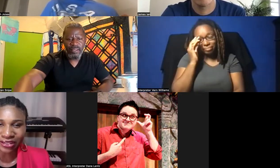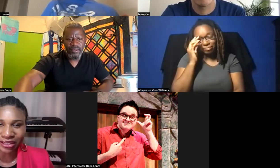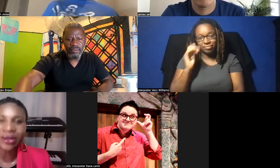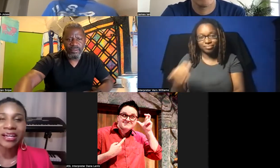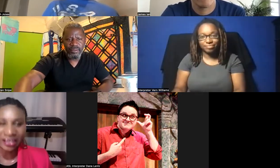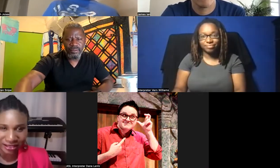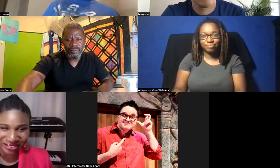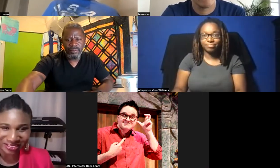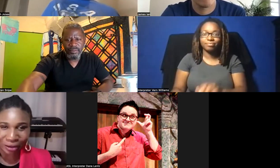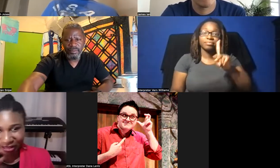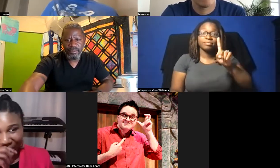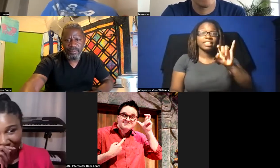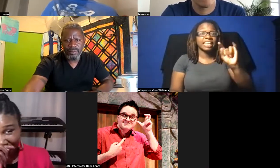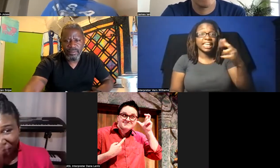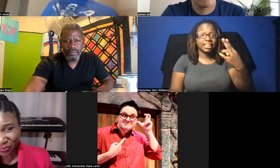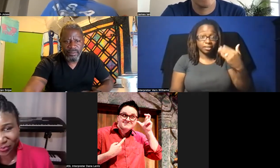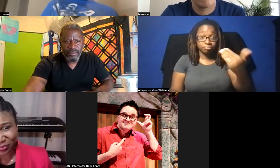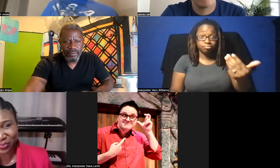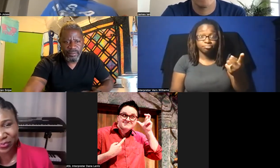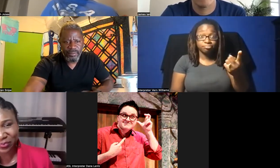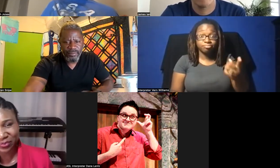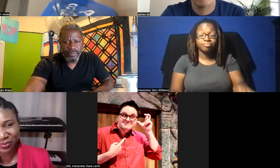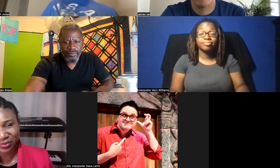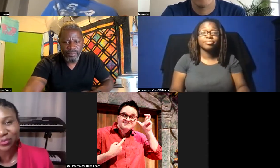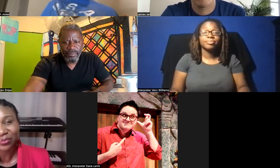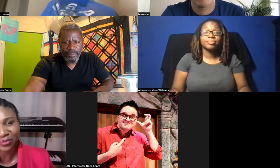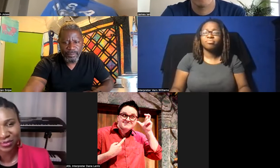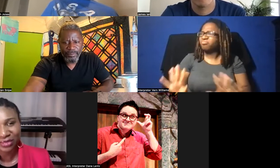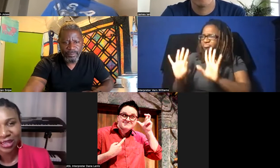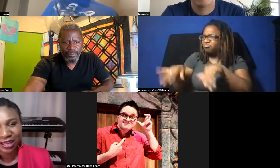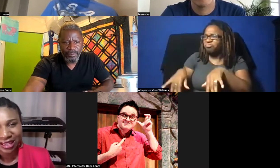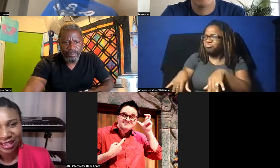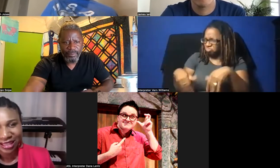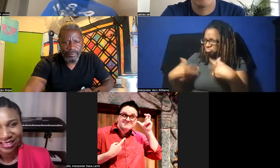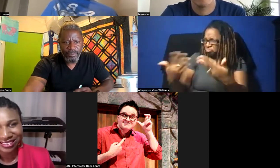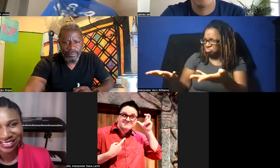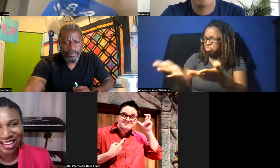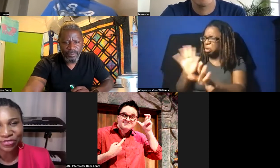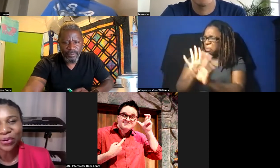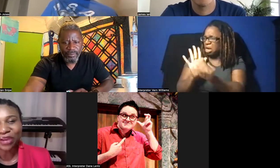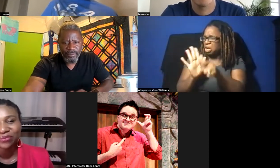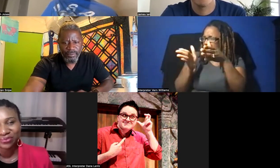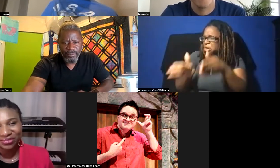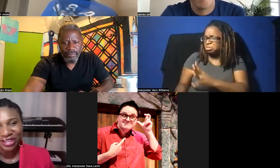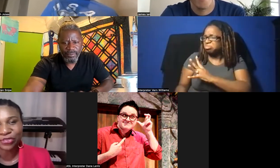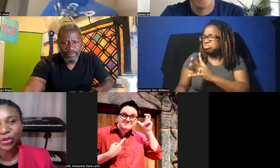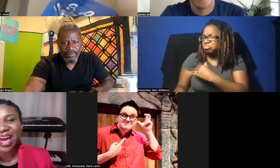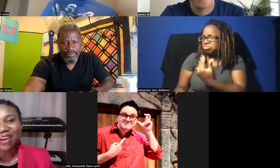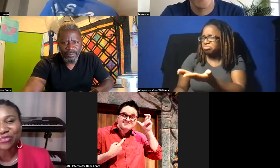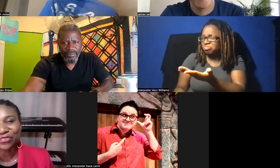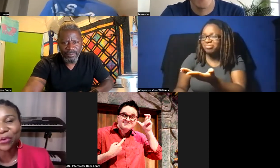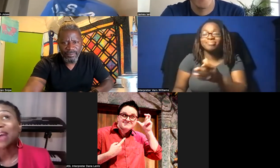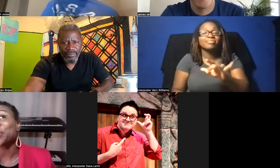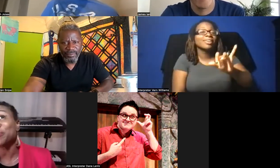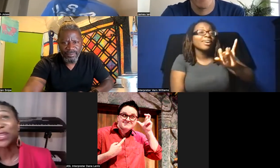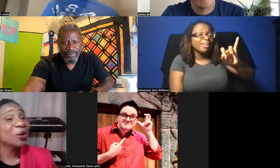So, Go ahead, Keith. Sorry about that. Go ahead. oh no, you can pick and choose somebody else. I'll If just you work.